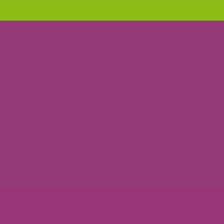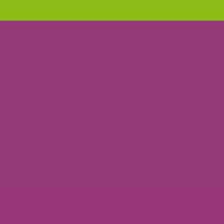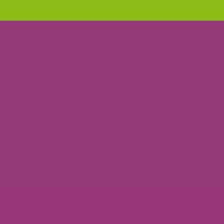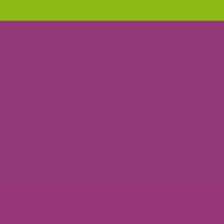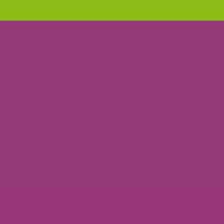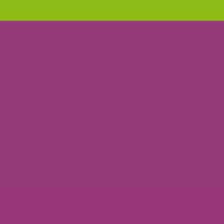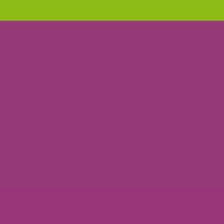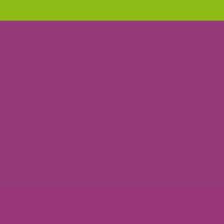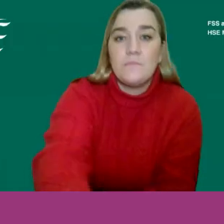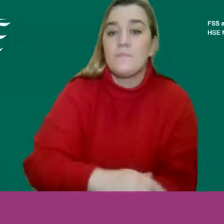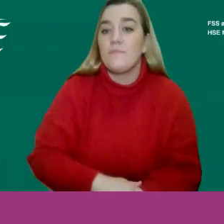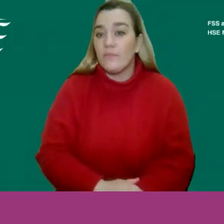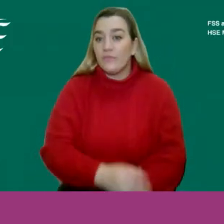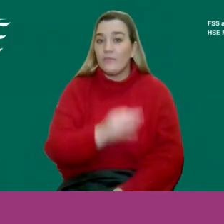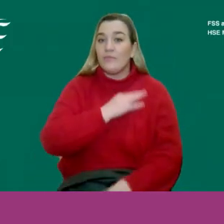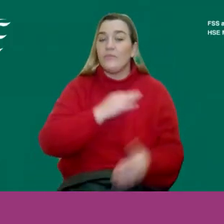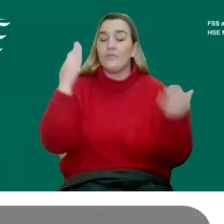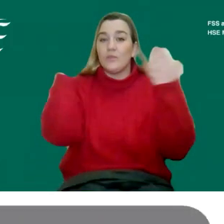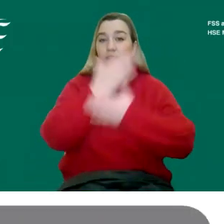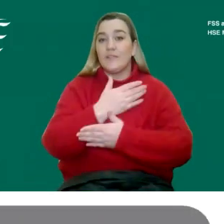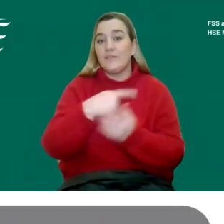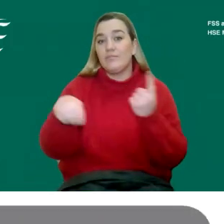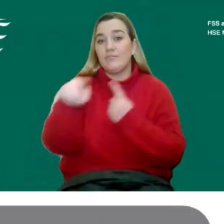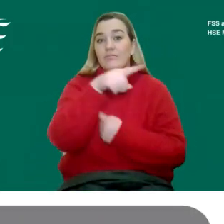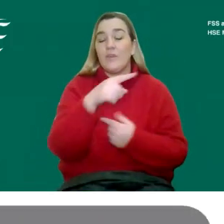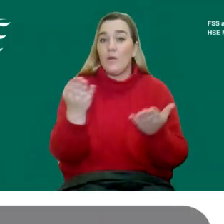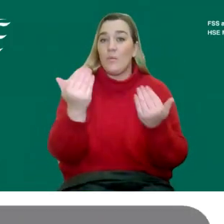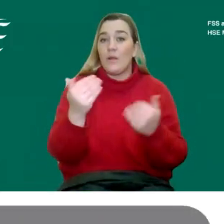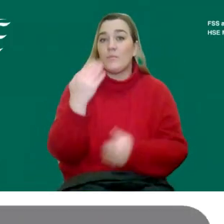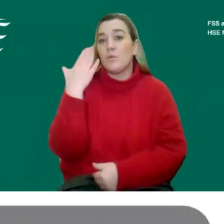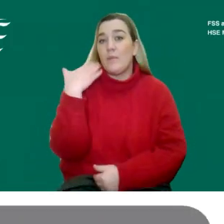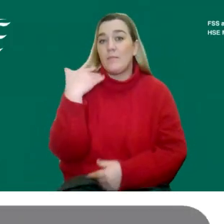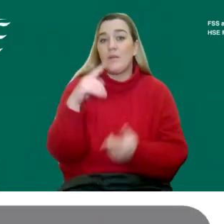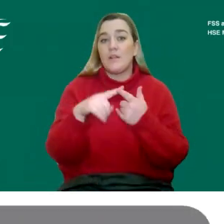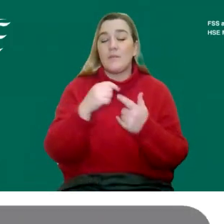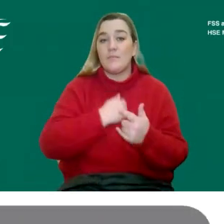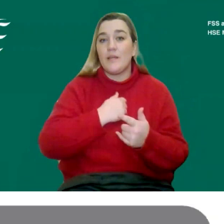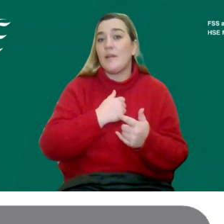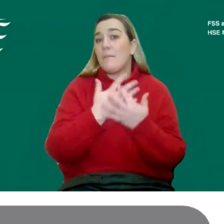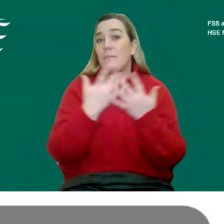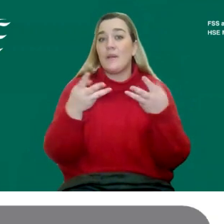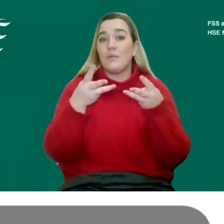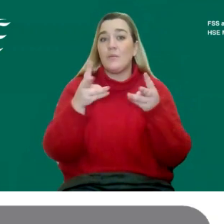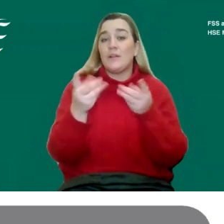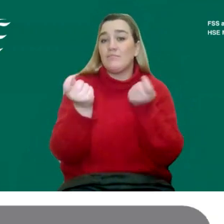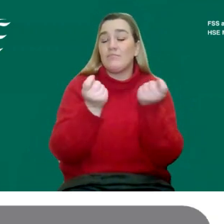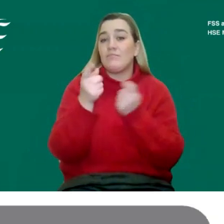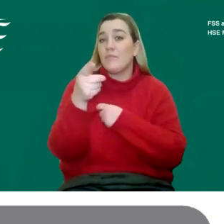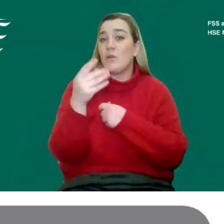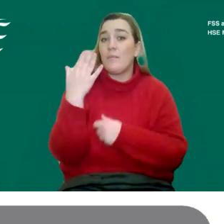evening, everyone. You are very welcome to the Menopause and Me, the Many Ways to Manage My Menopause webinar